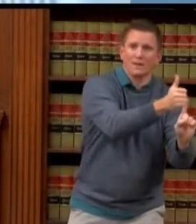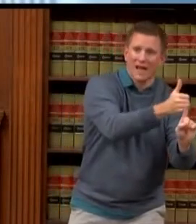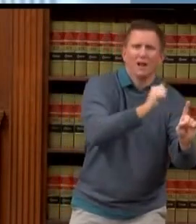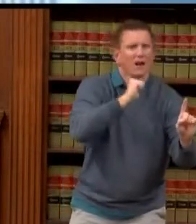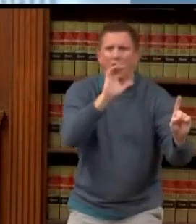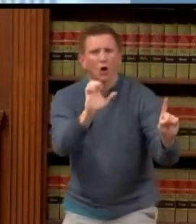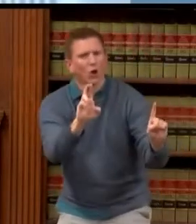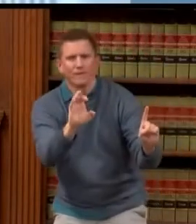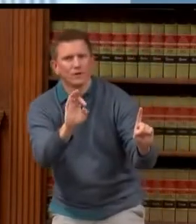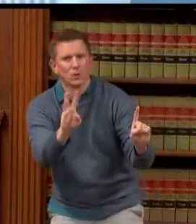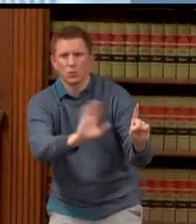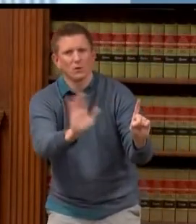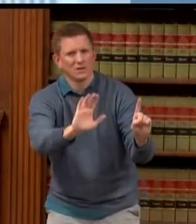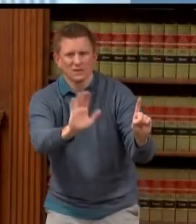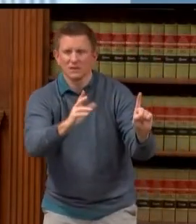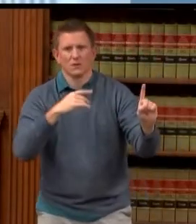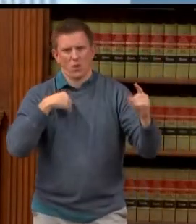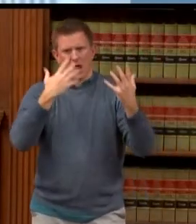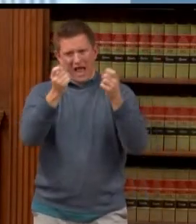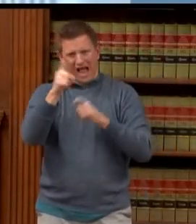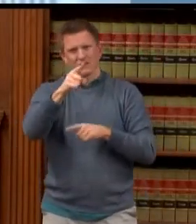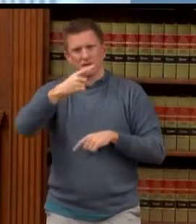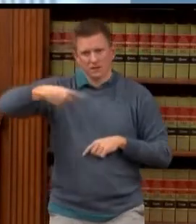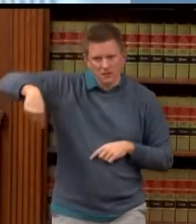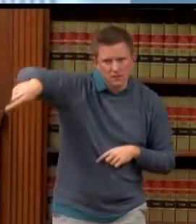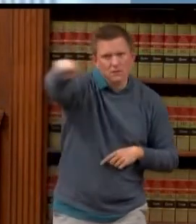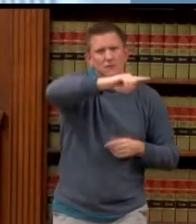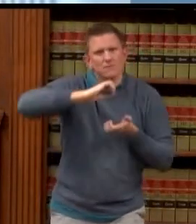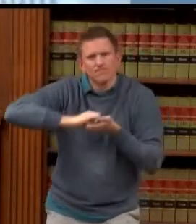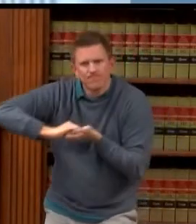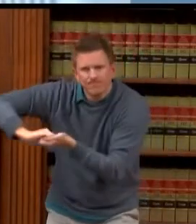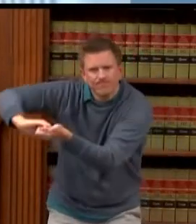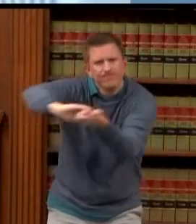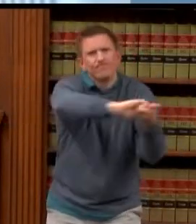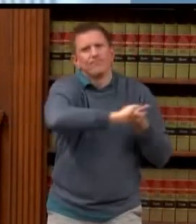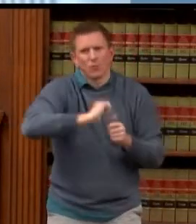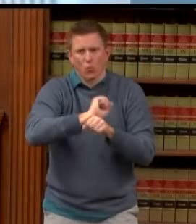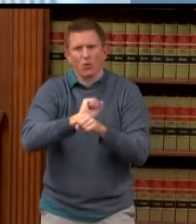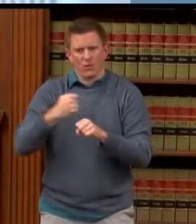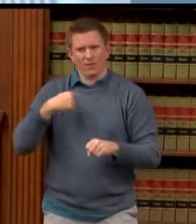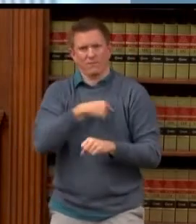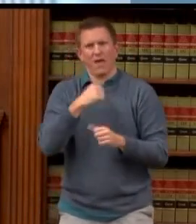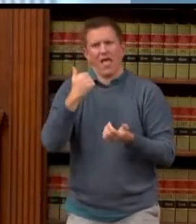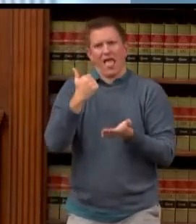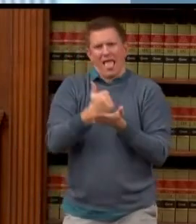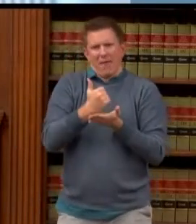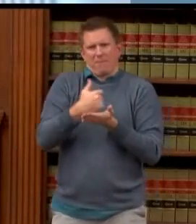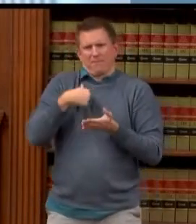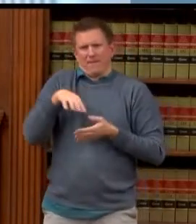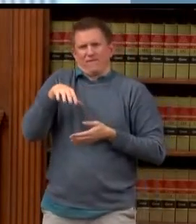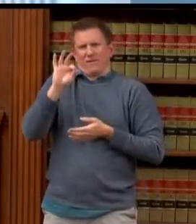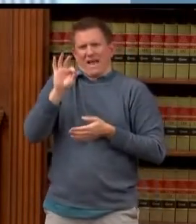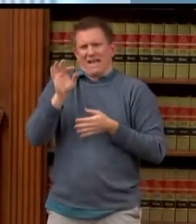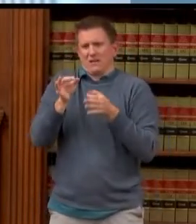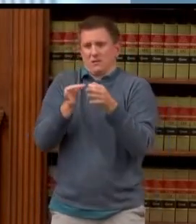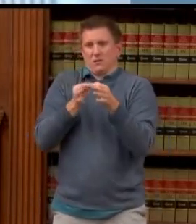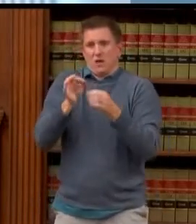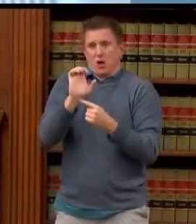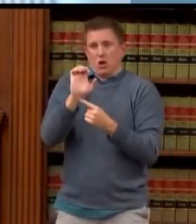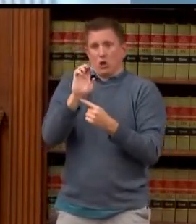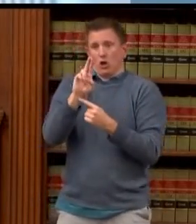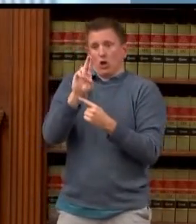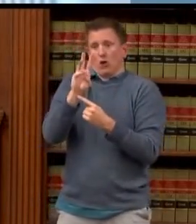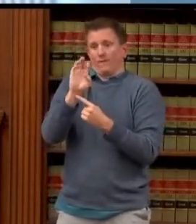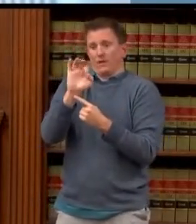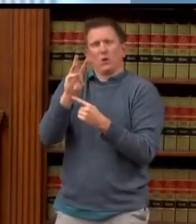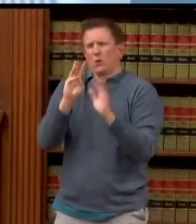finding the right way to describe this, that curfew is not what we're trying to promote to the public. We're trying to promote personal